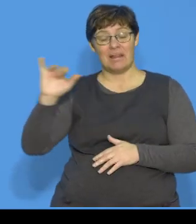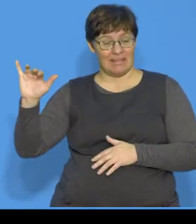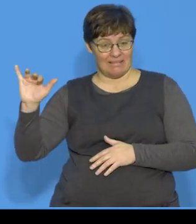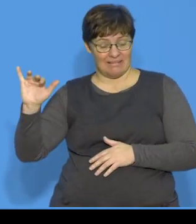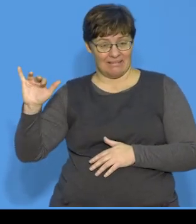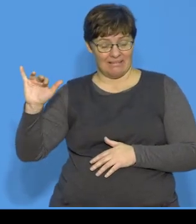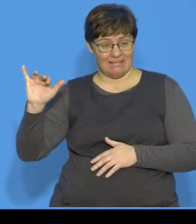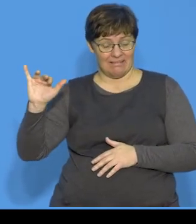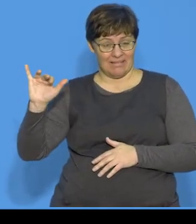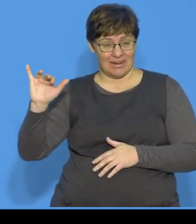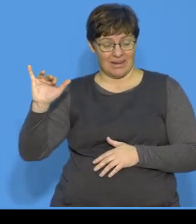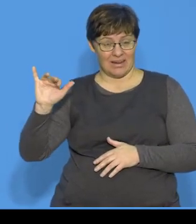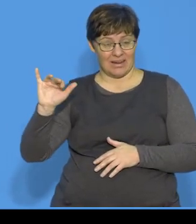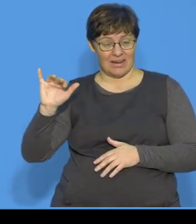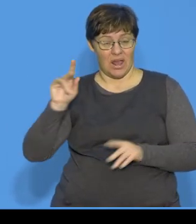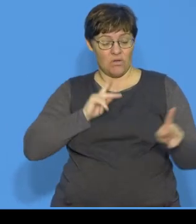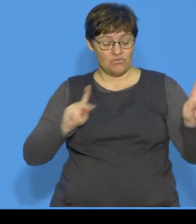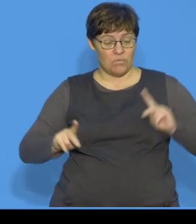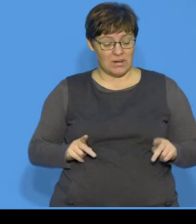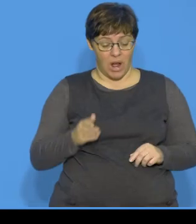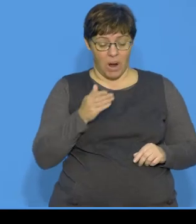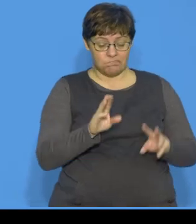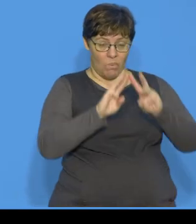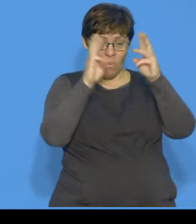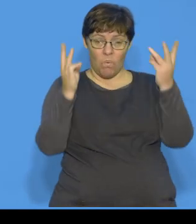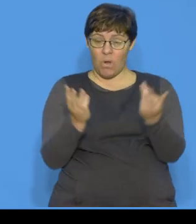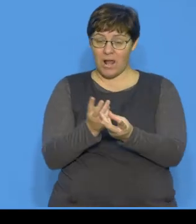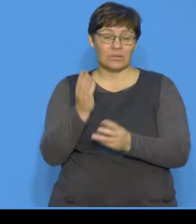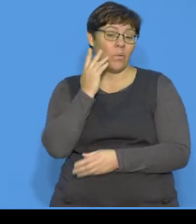billion mark in